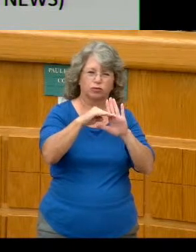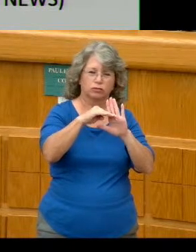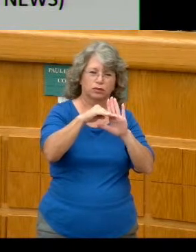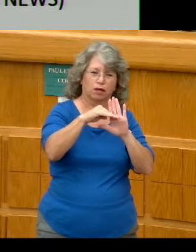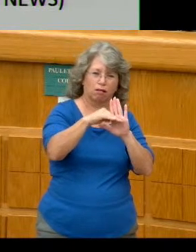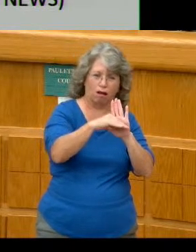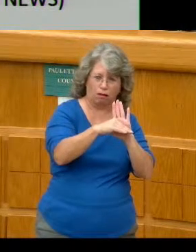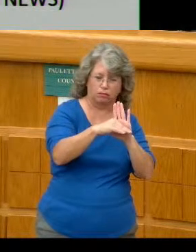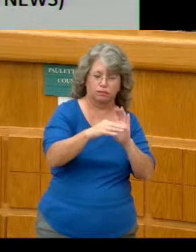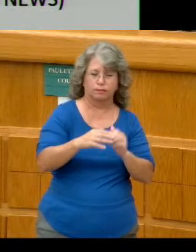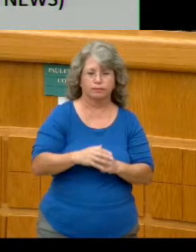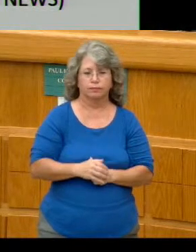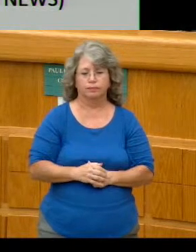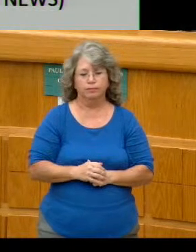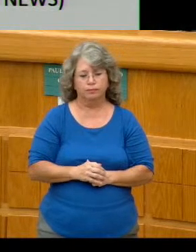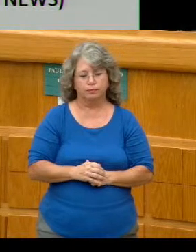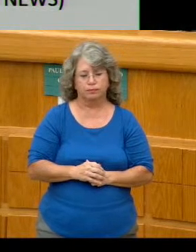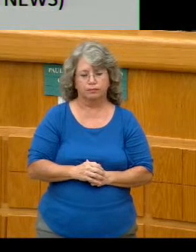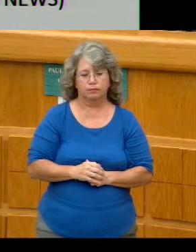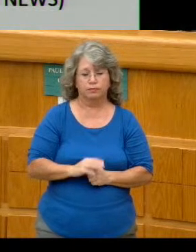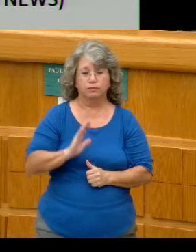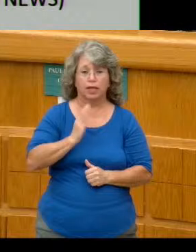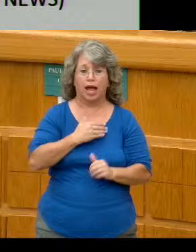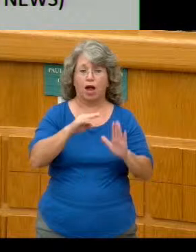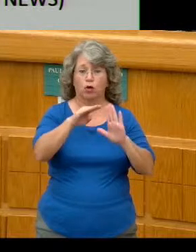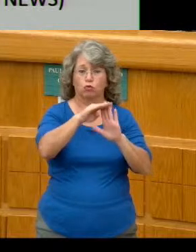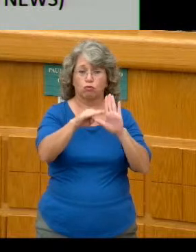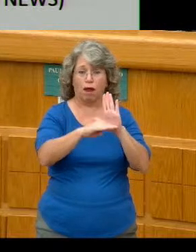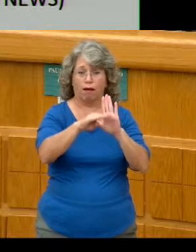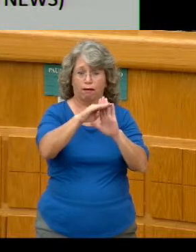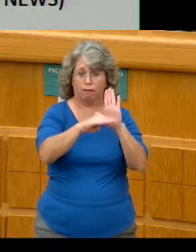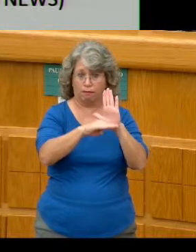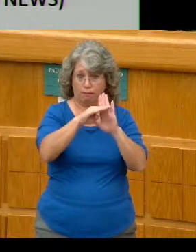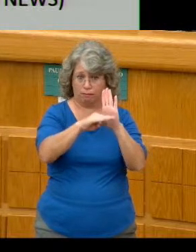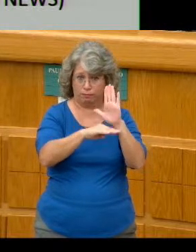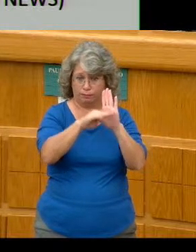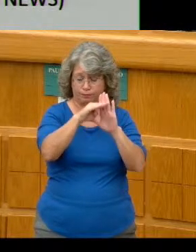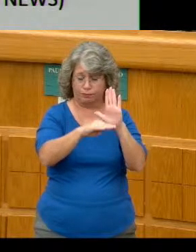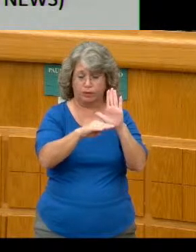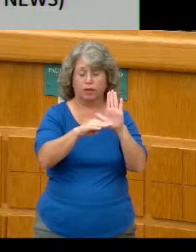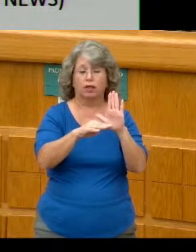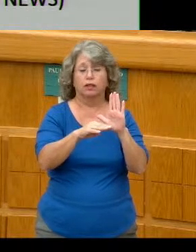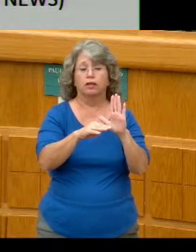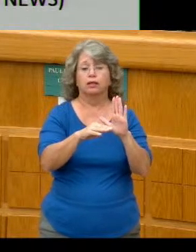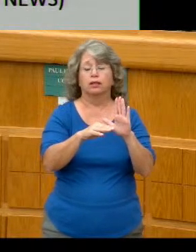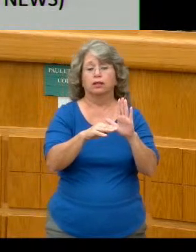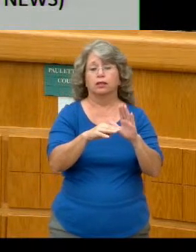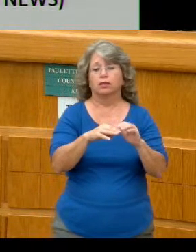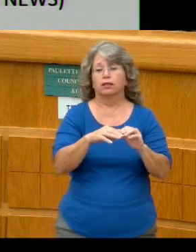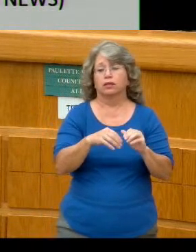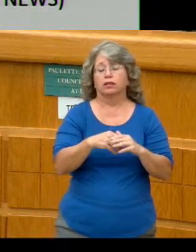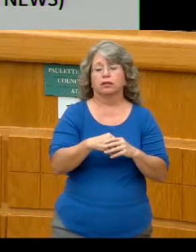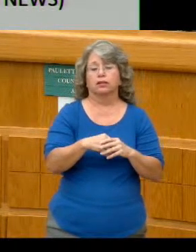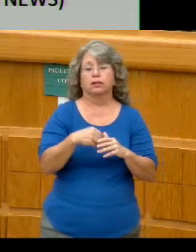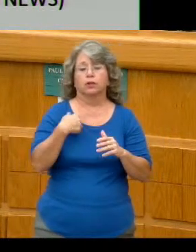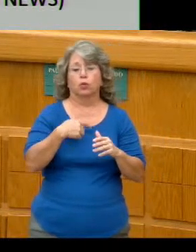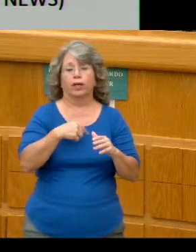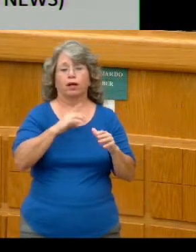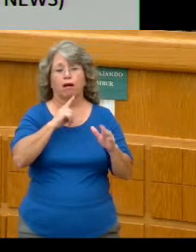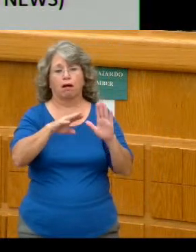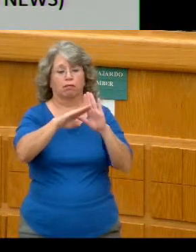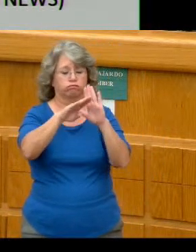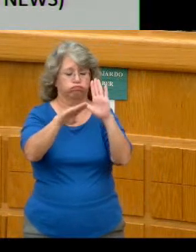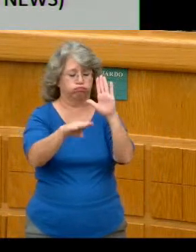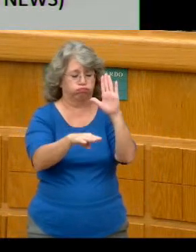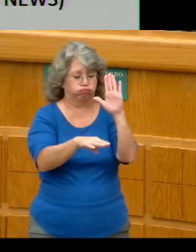In terms of our rankings, this is looking very good like it did last week. We're ranked last, second to last in the state of